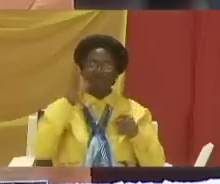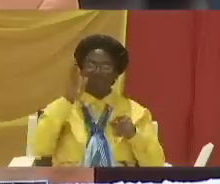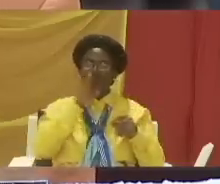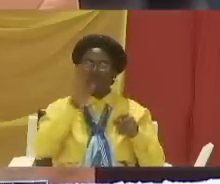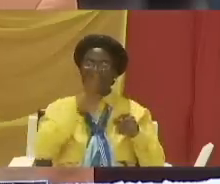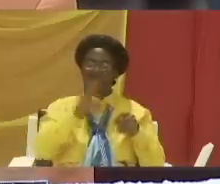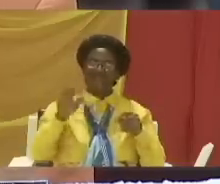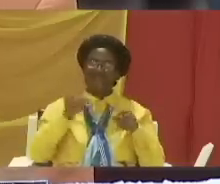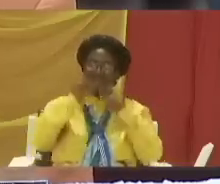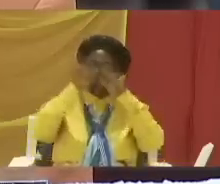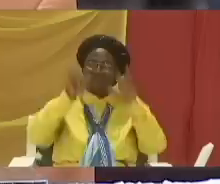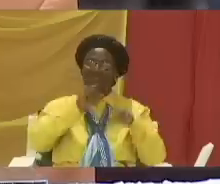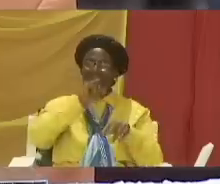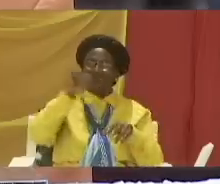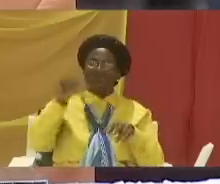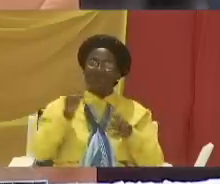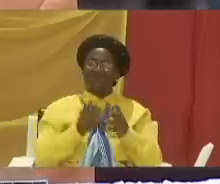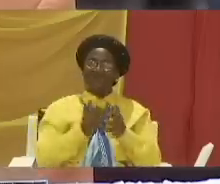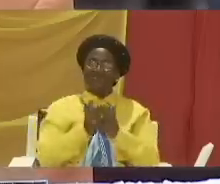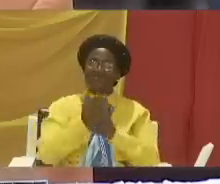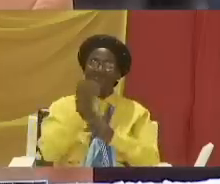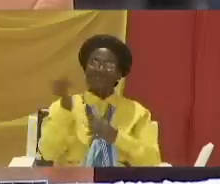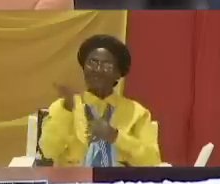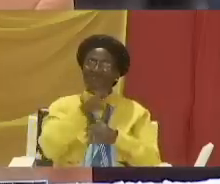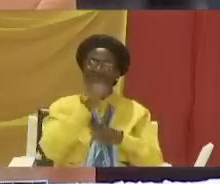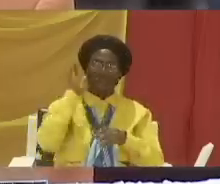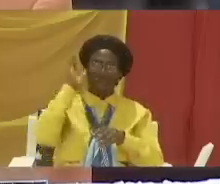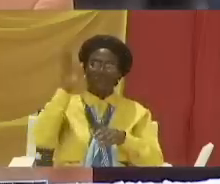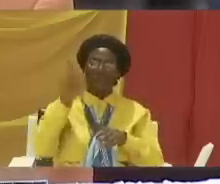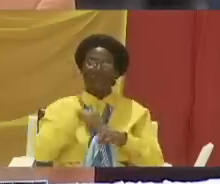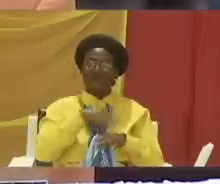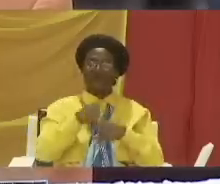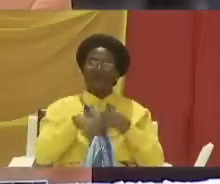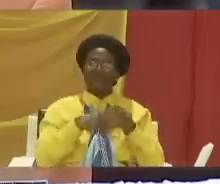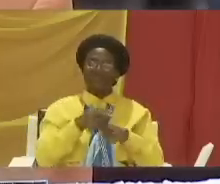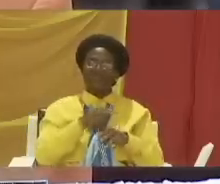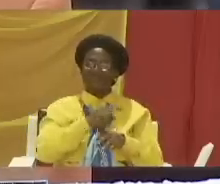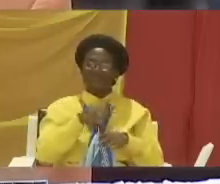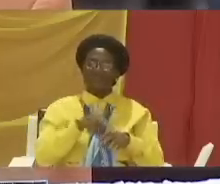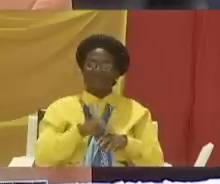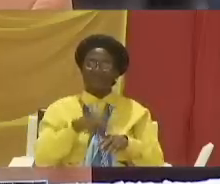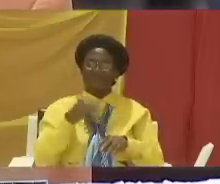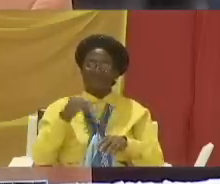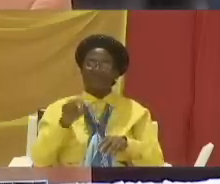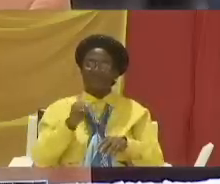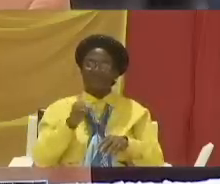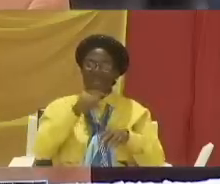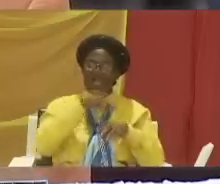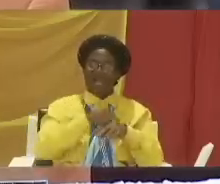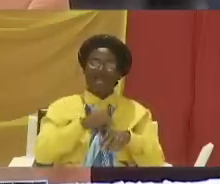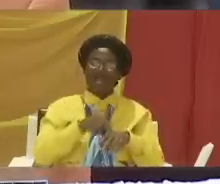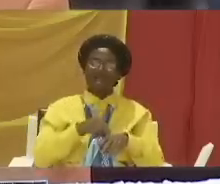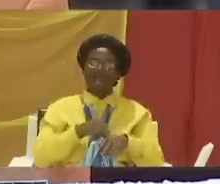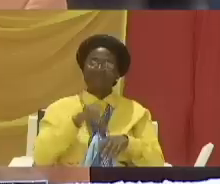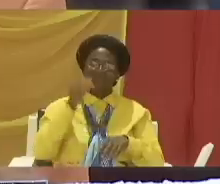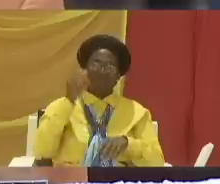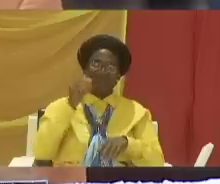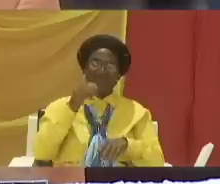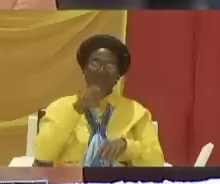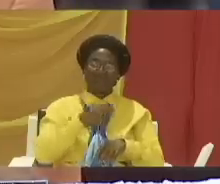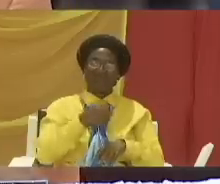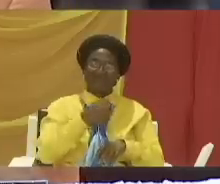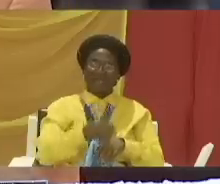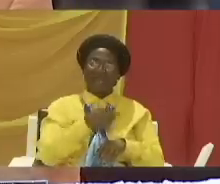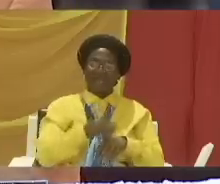blessing. Through you shall all the nations of the earth be blessed." Satan said, "Really?